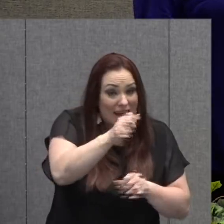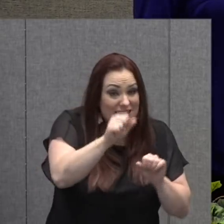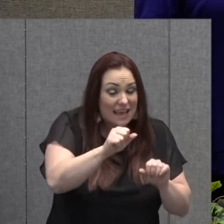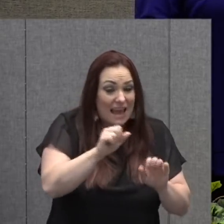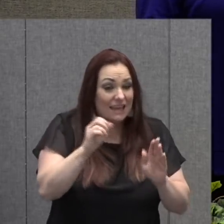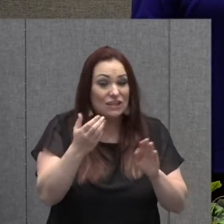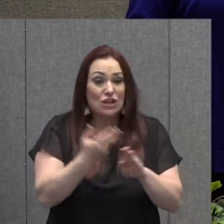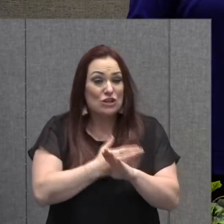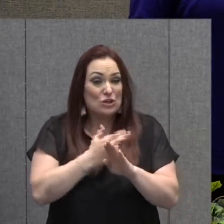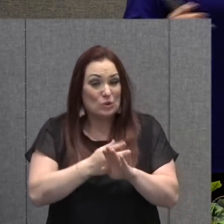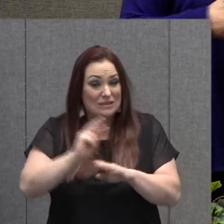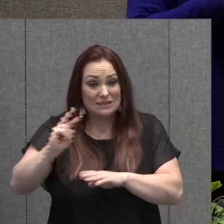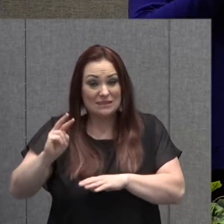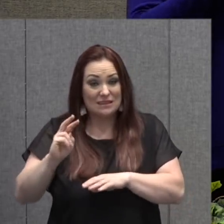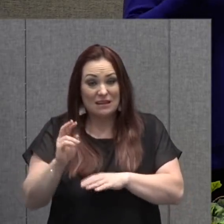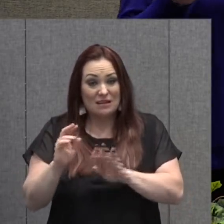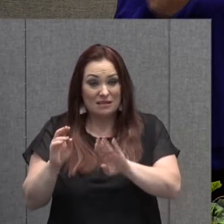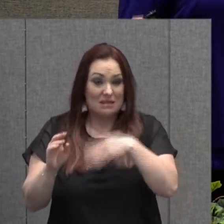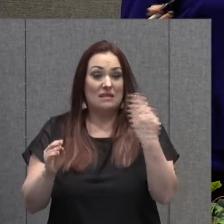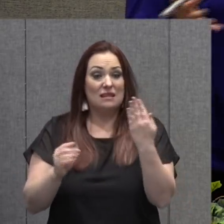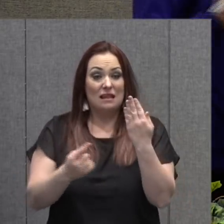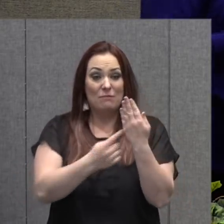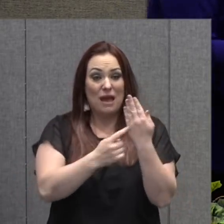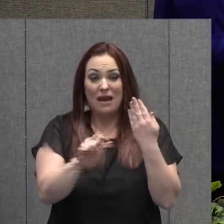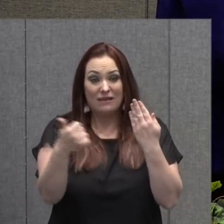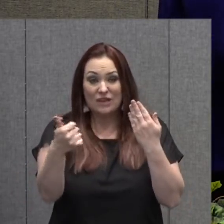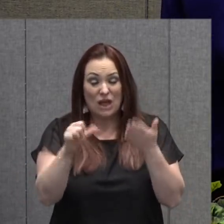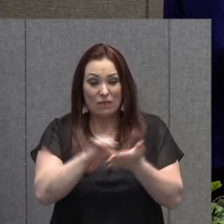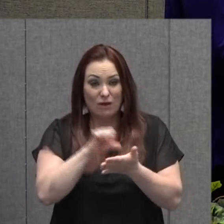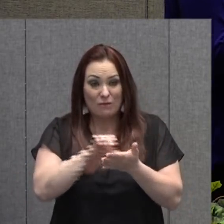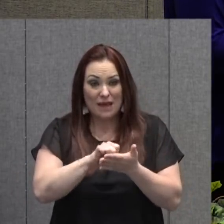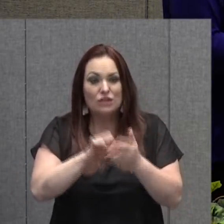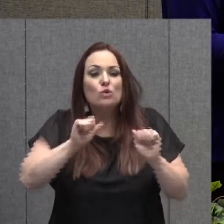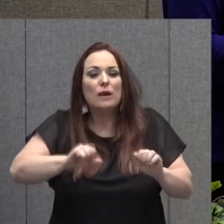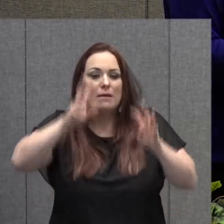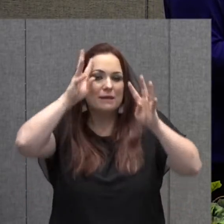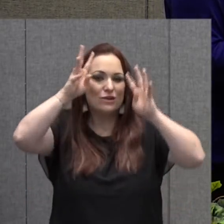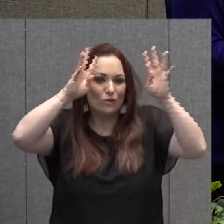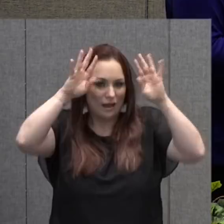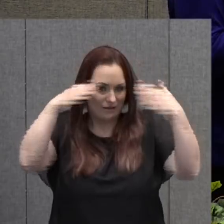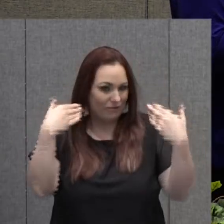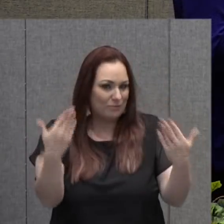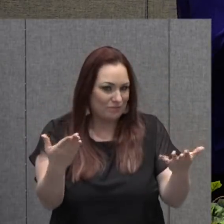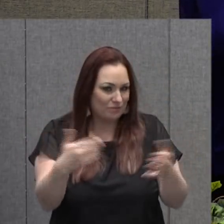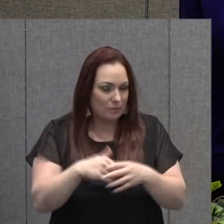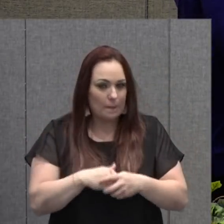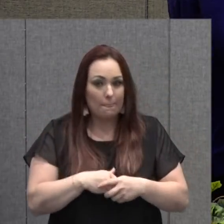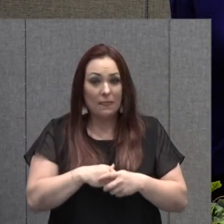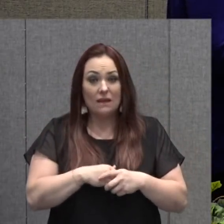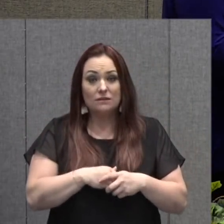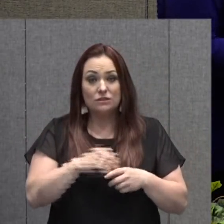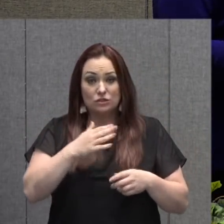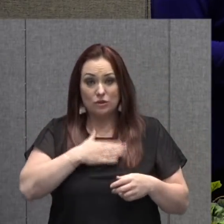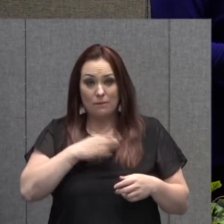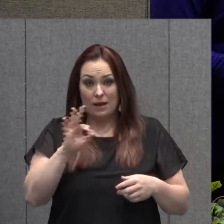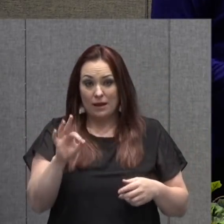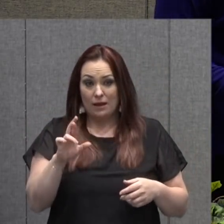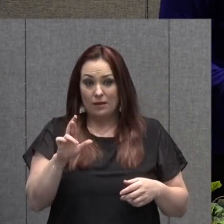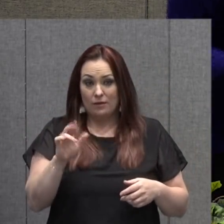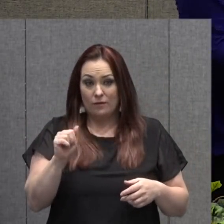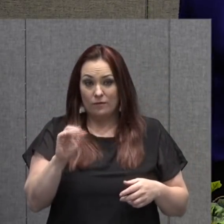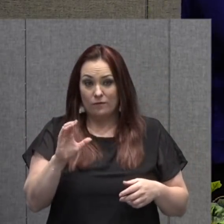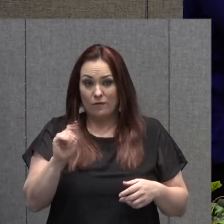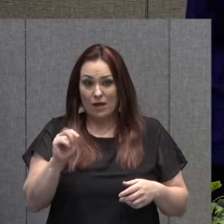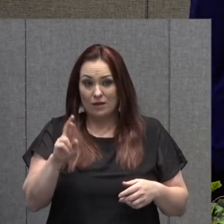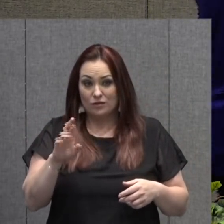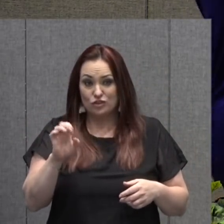some other page that you did for something. Just get creative. So my fractured fairy tale sequencing chart,